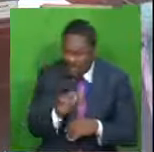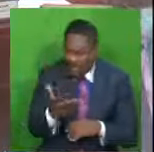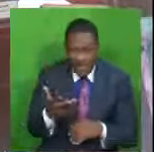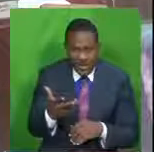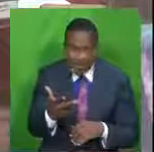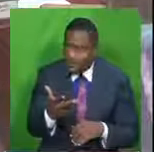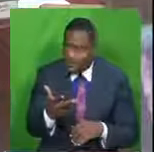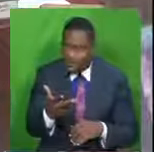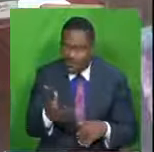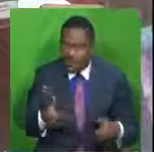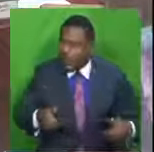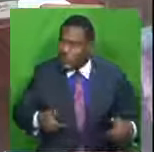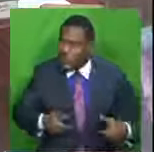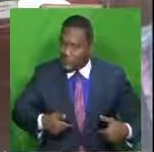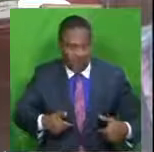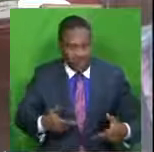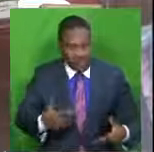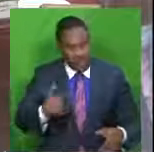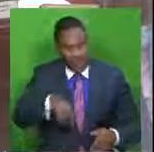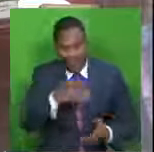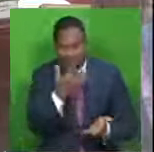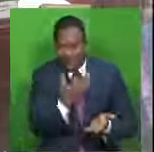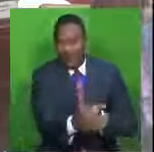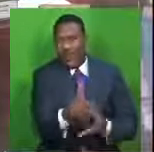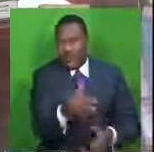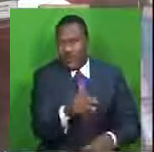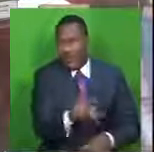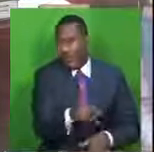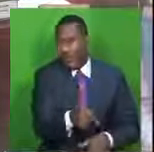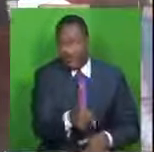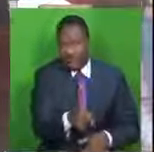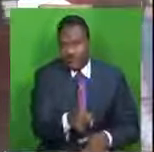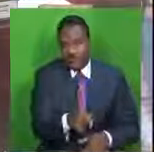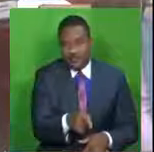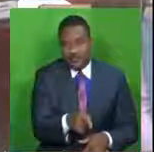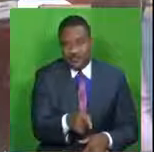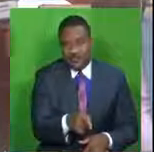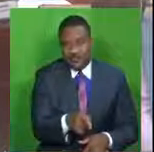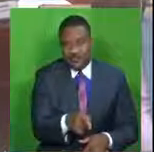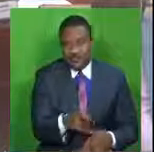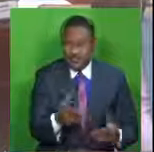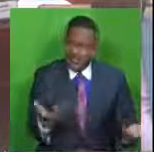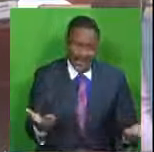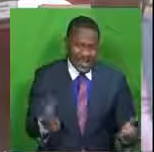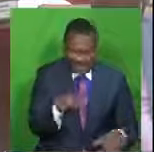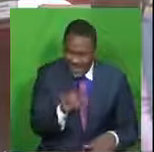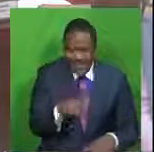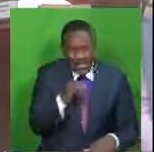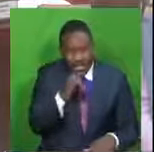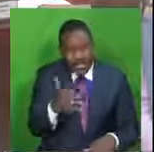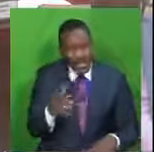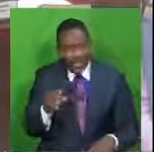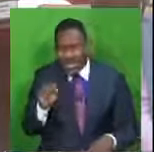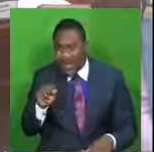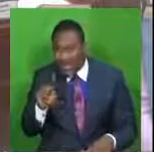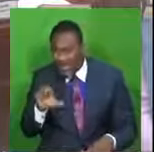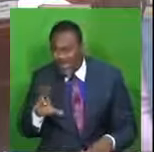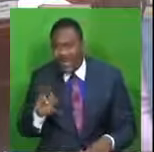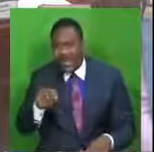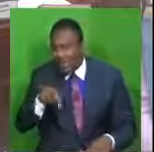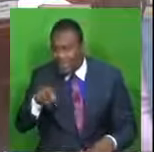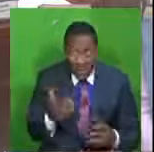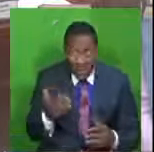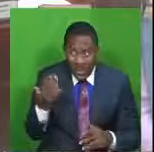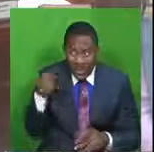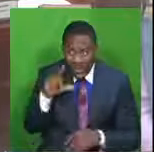in this country, Mr. Speaker. And truth be told, it has nothing to do with MPP or NDC. Juvenile football in the last